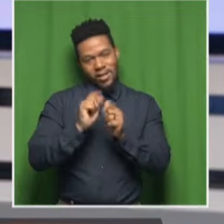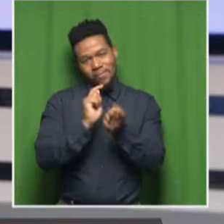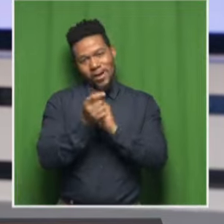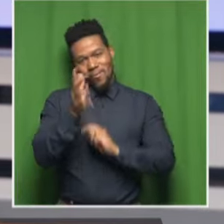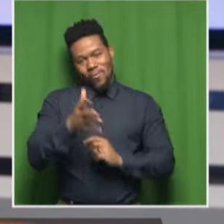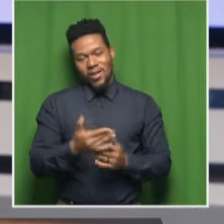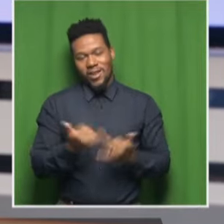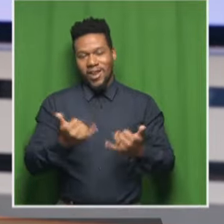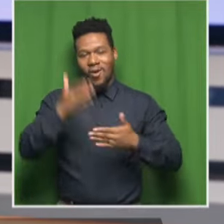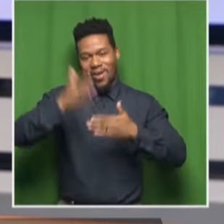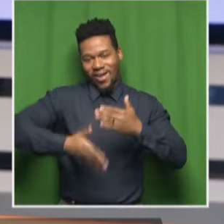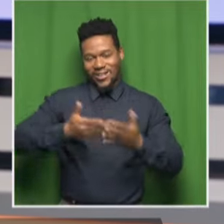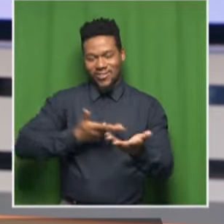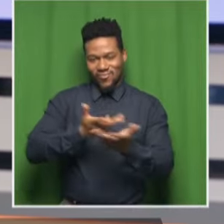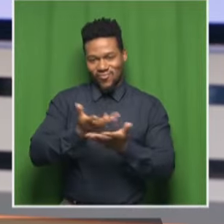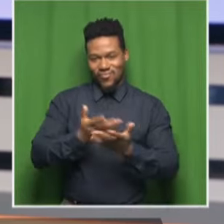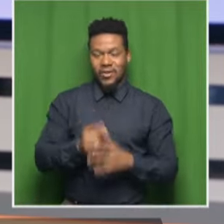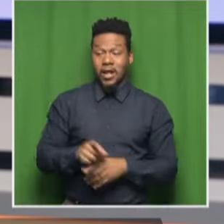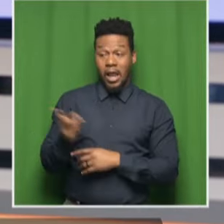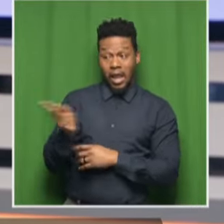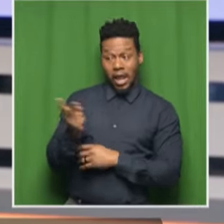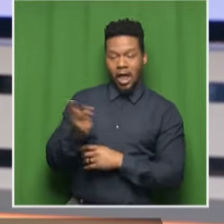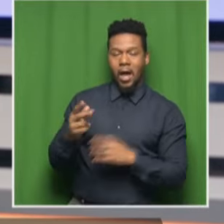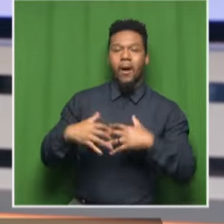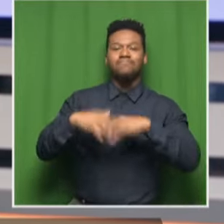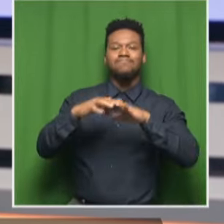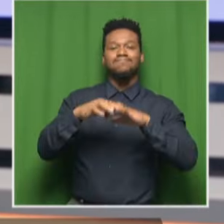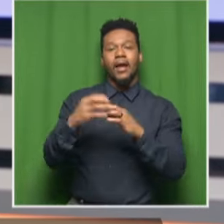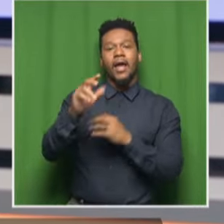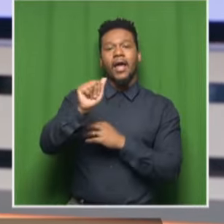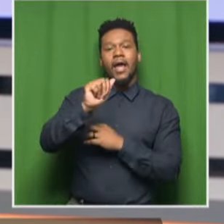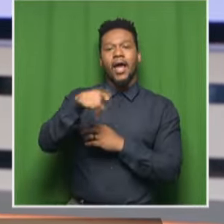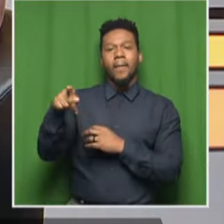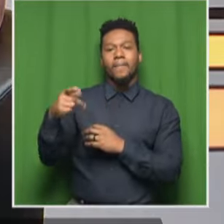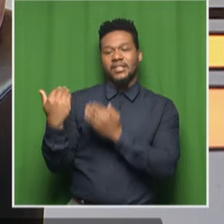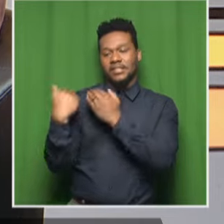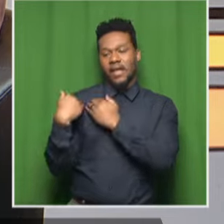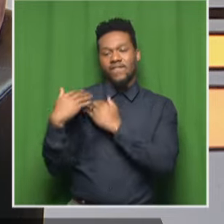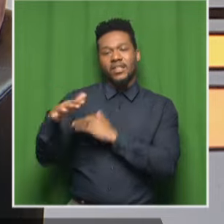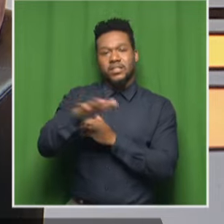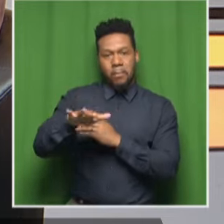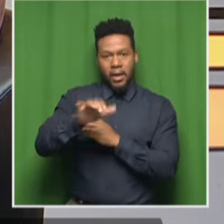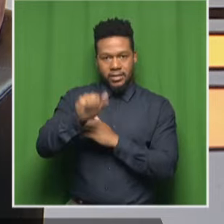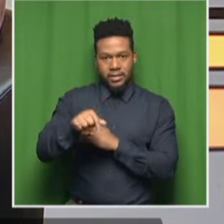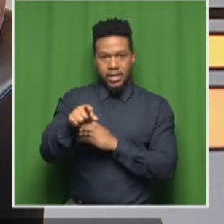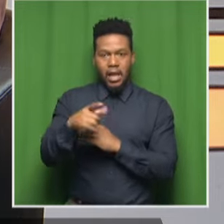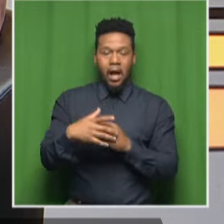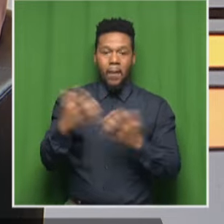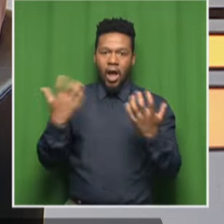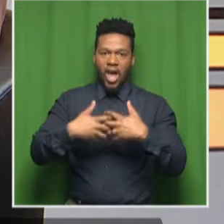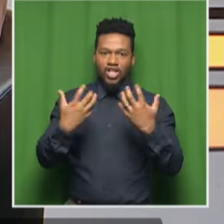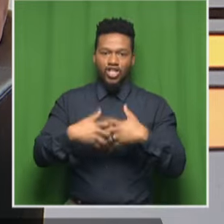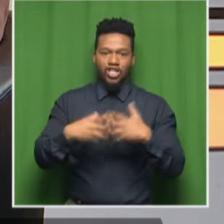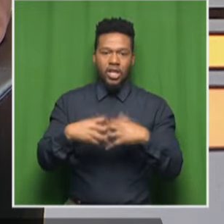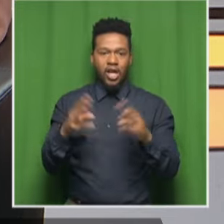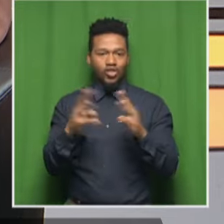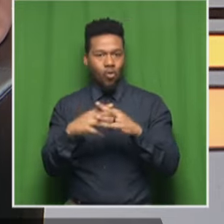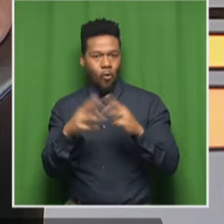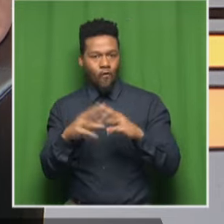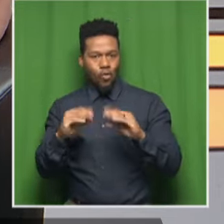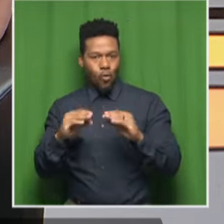We're joined by Safe Space founder Nyasha Sinamane, as well as Joash Munian, product designer and software engineer, chatting to us this morning about the new app